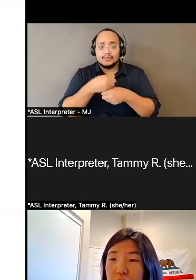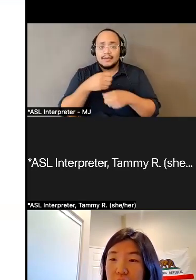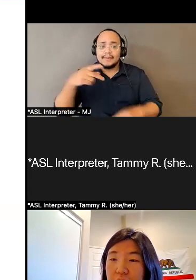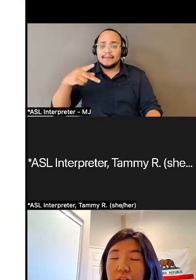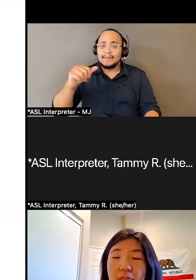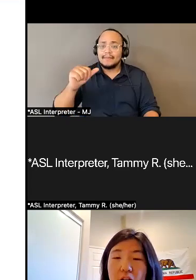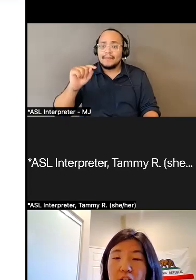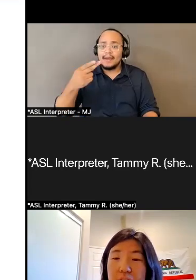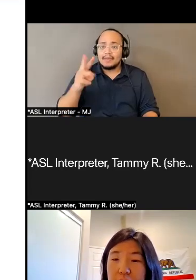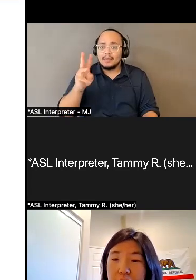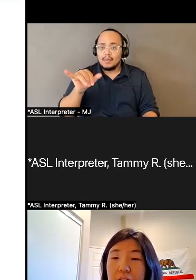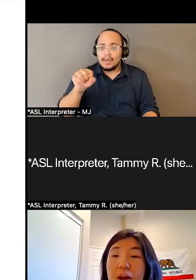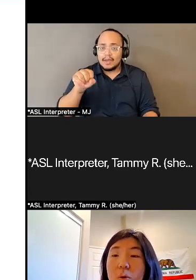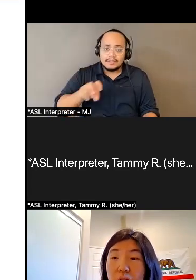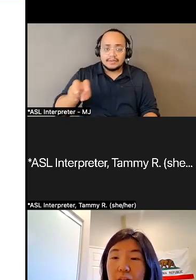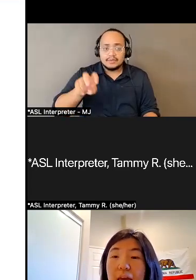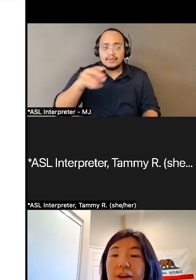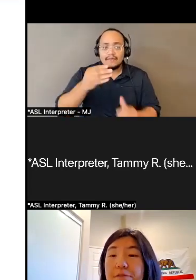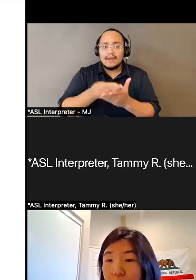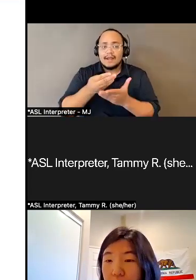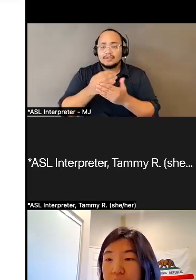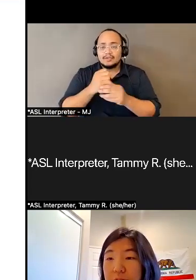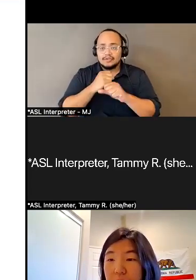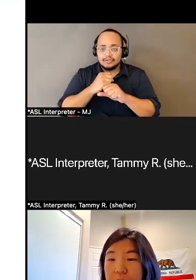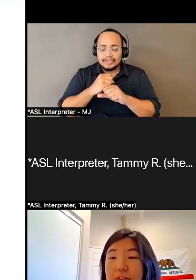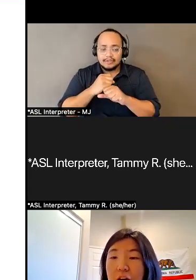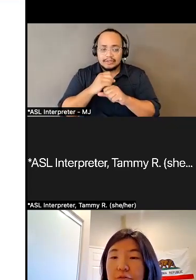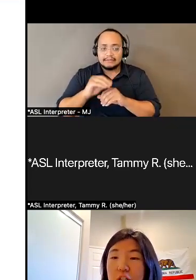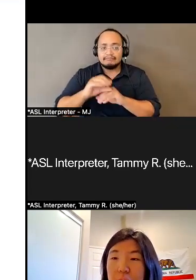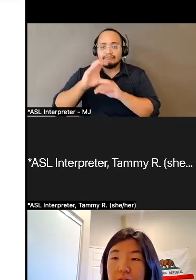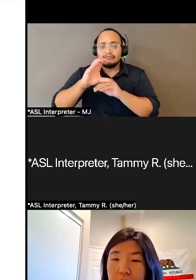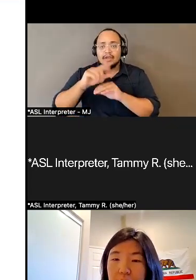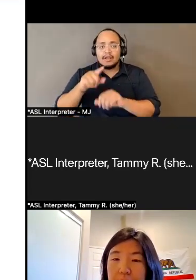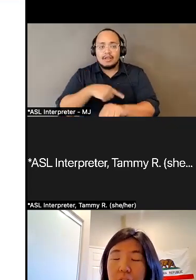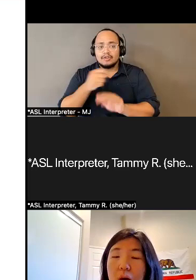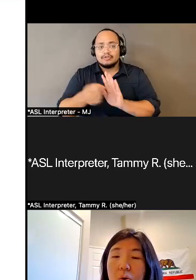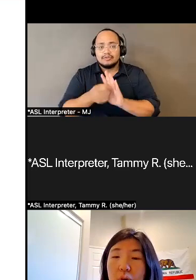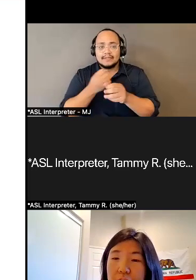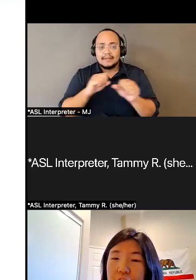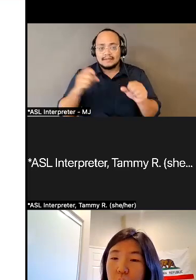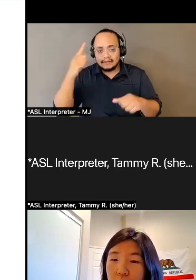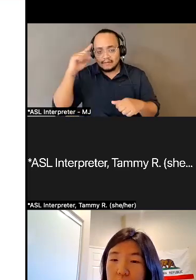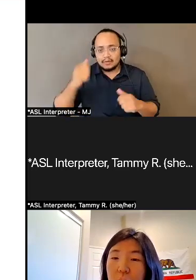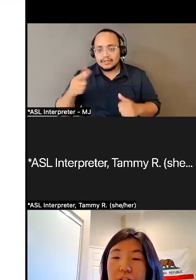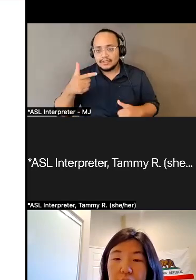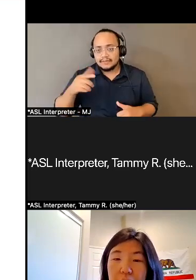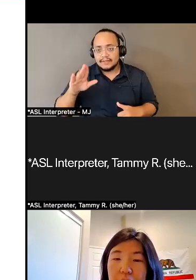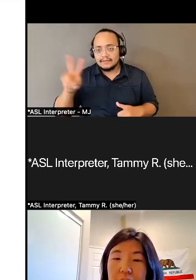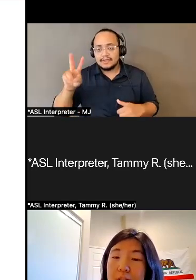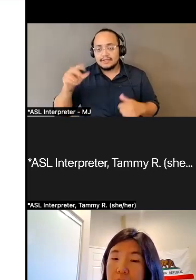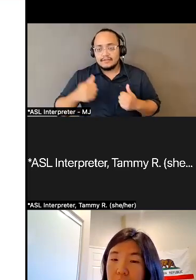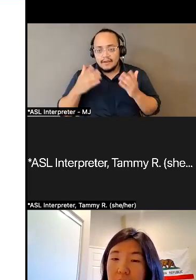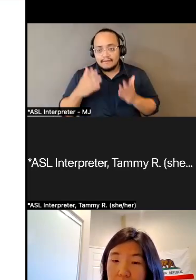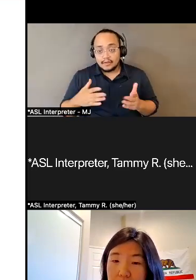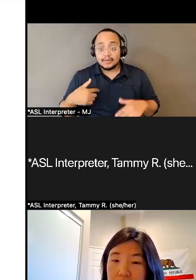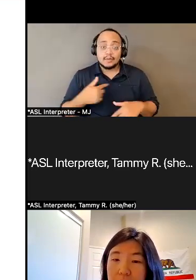financial security and long-term safety with and for survivors of GBV. We envision a world where survivors